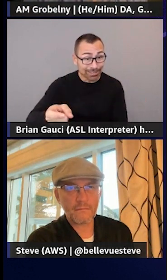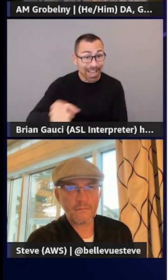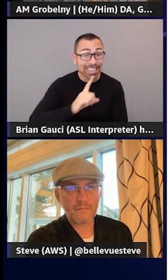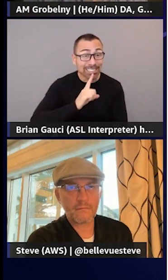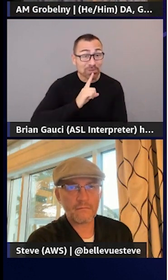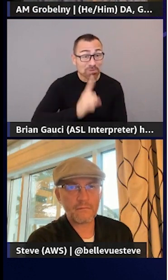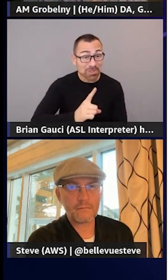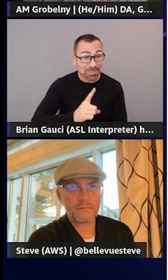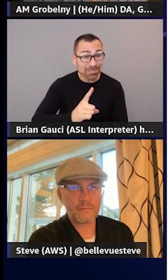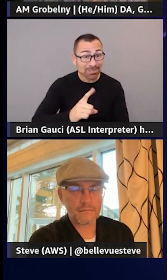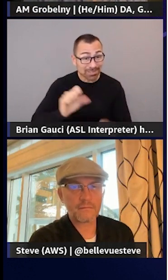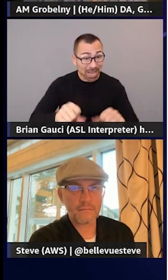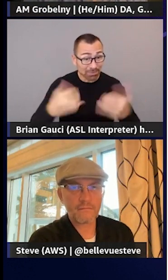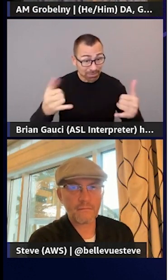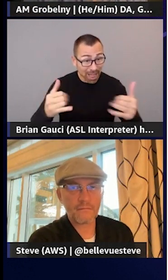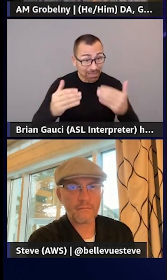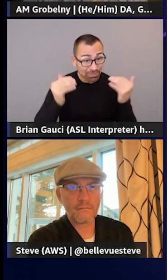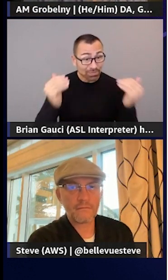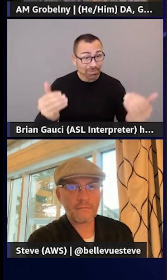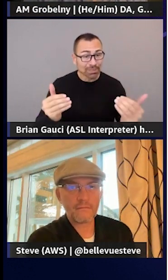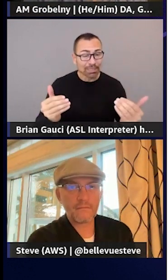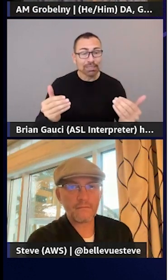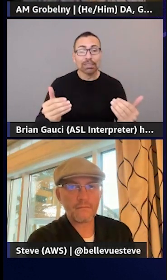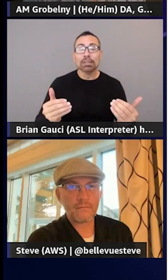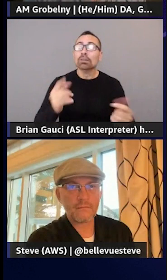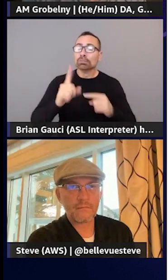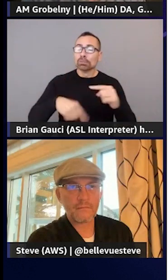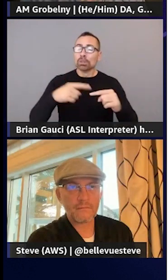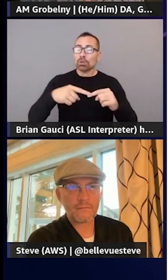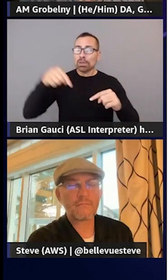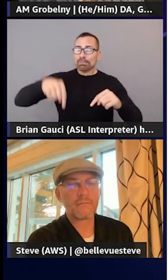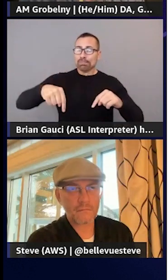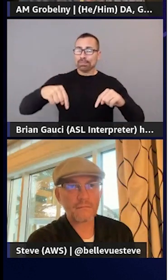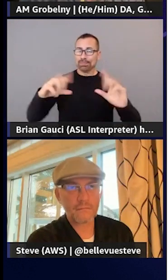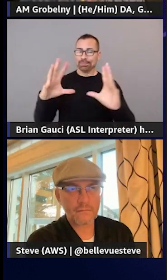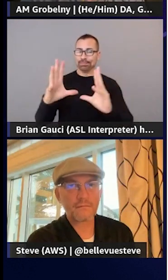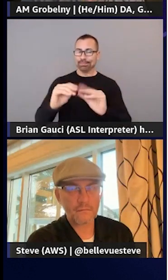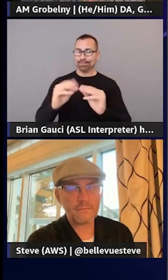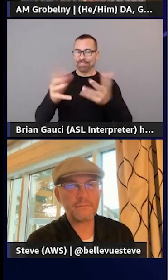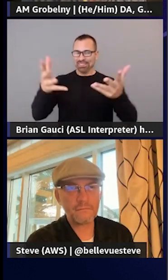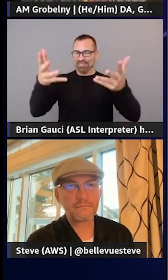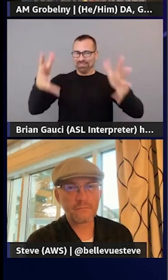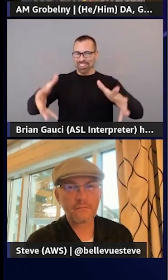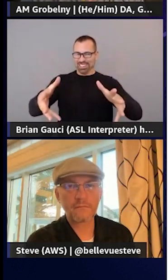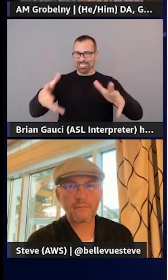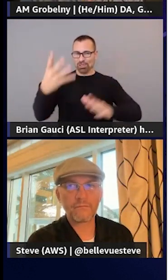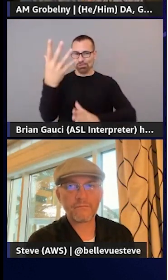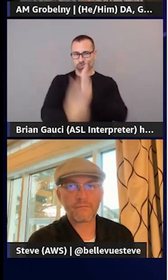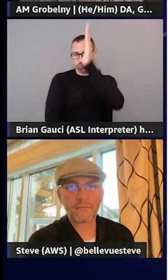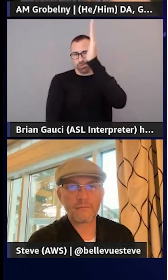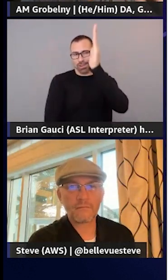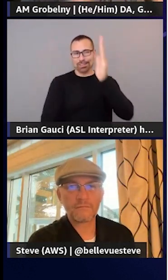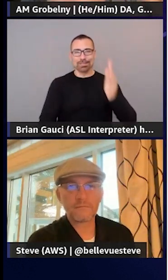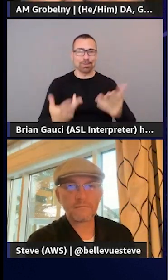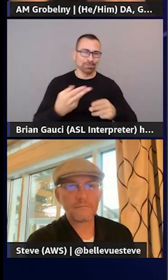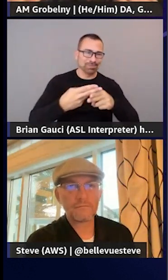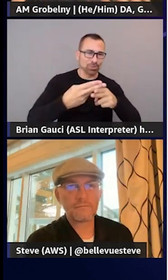you could play in. Now, it goes away after the event, so it's an ephemeral AWS account, but it lets